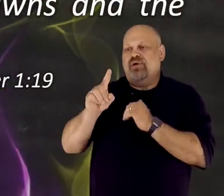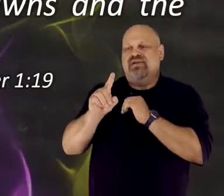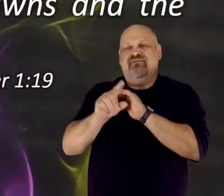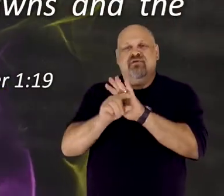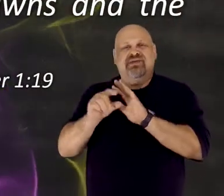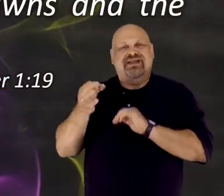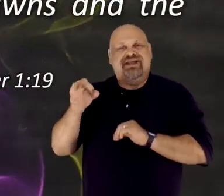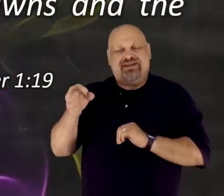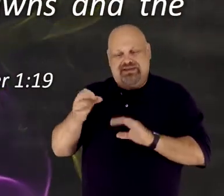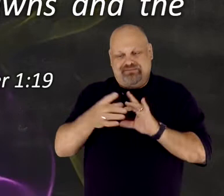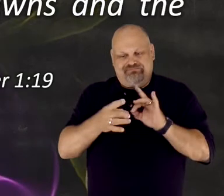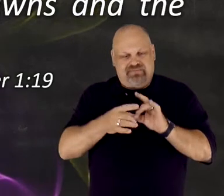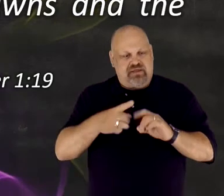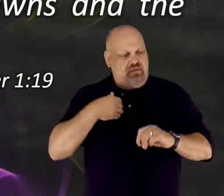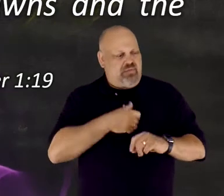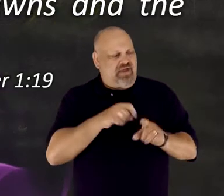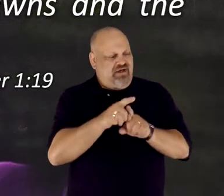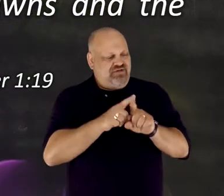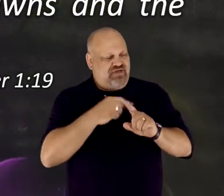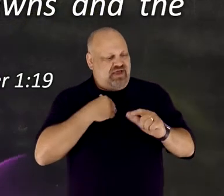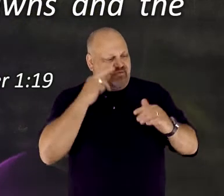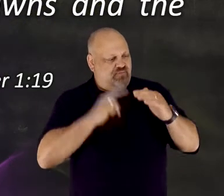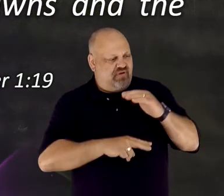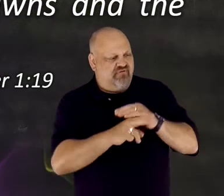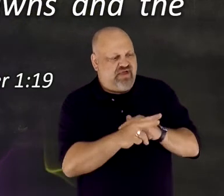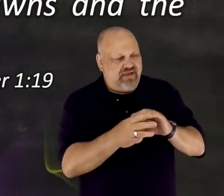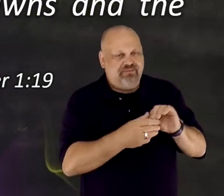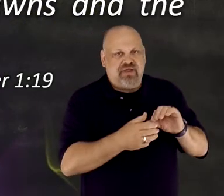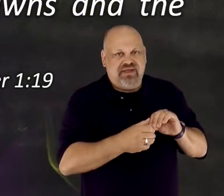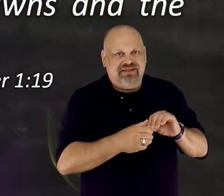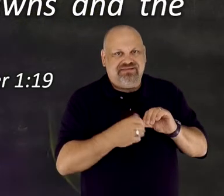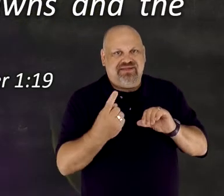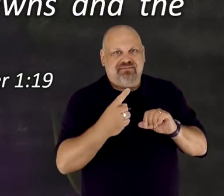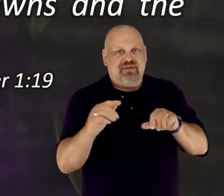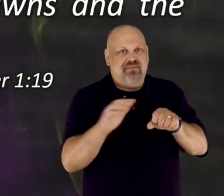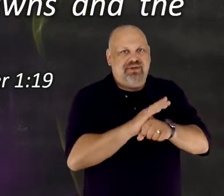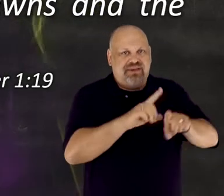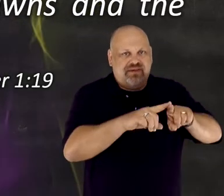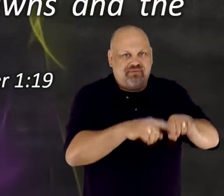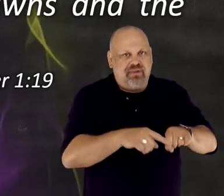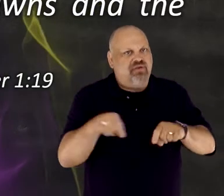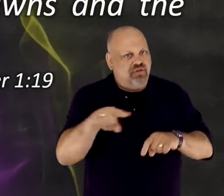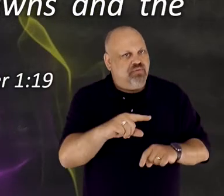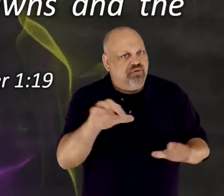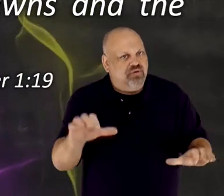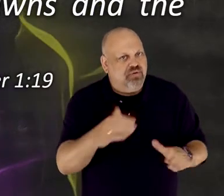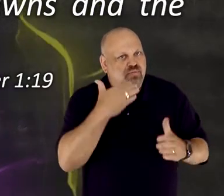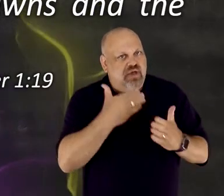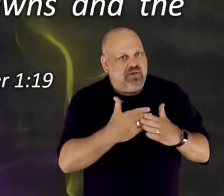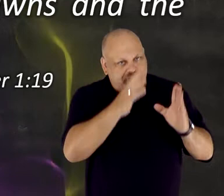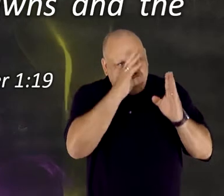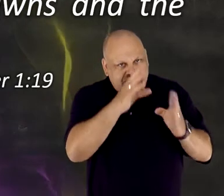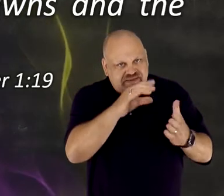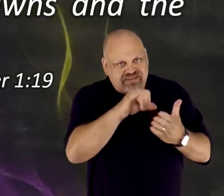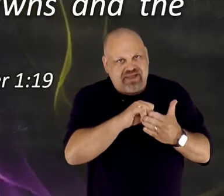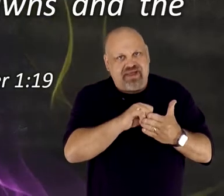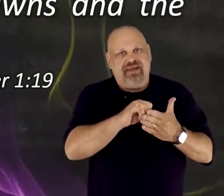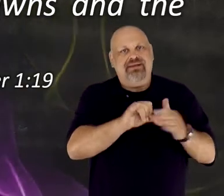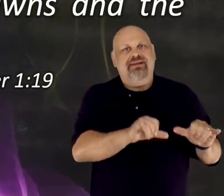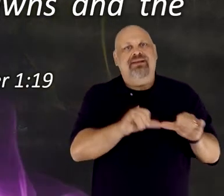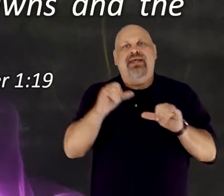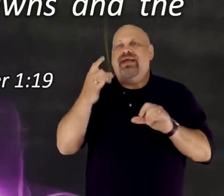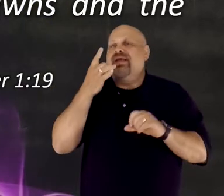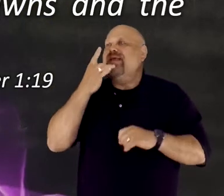prophetic message as something completely reliable, and you will do well to pay attention to it, as to a